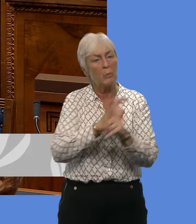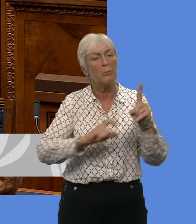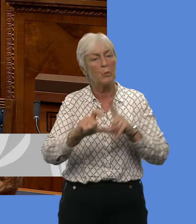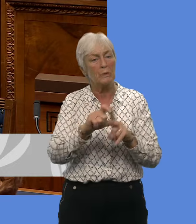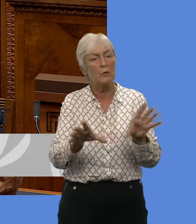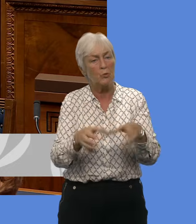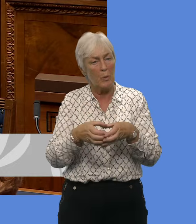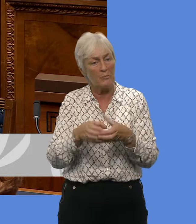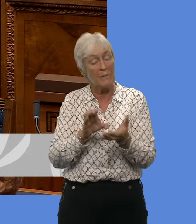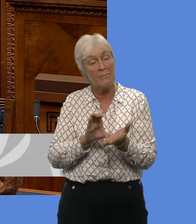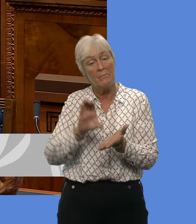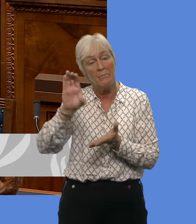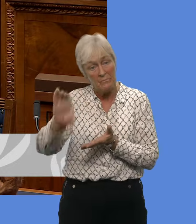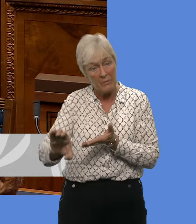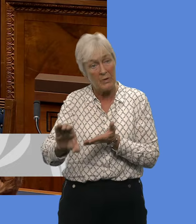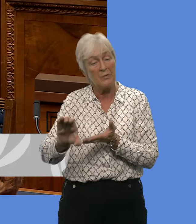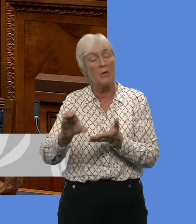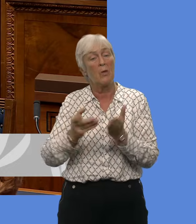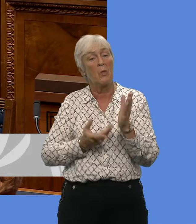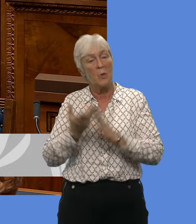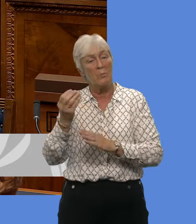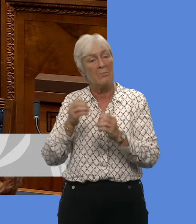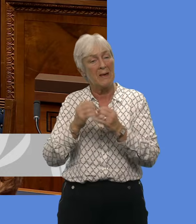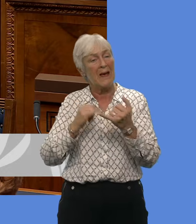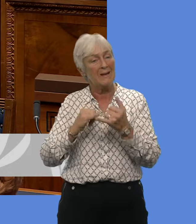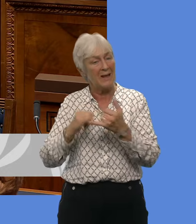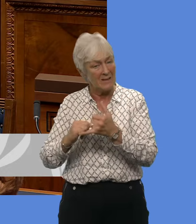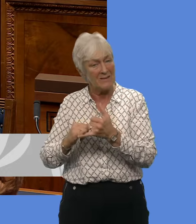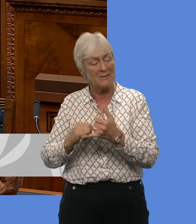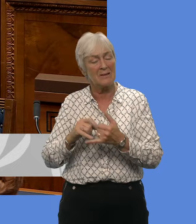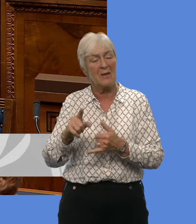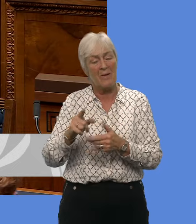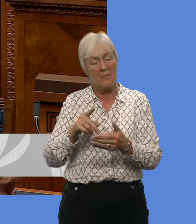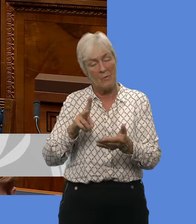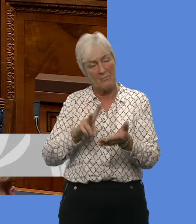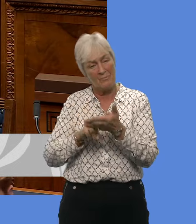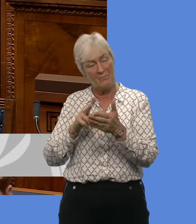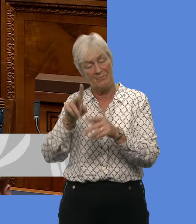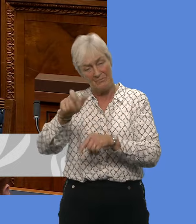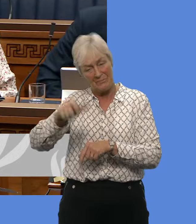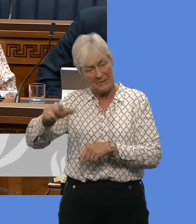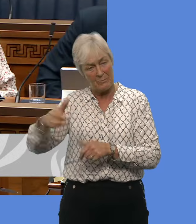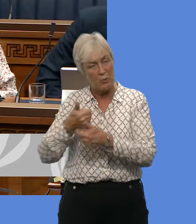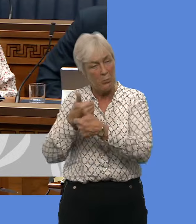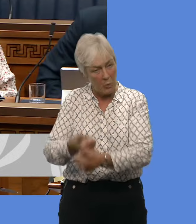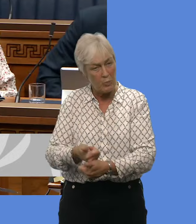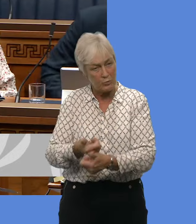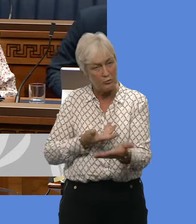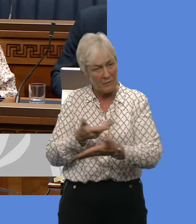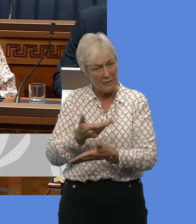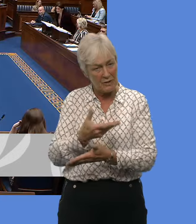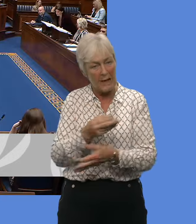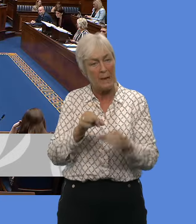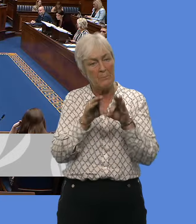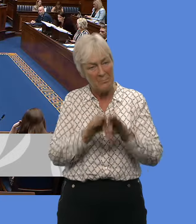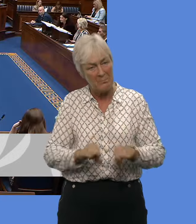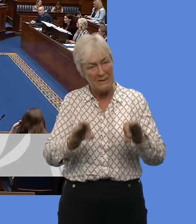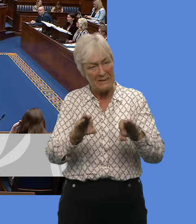organisations funded by BSS, the Victim Support Service, and is part of the forthcoming Peace Plus